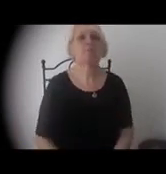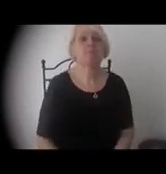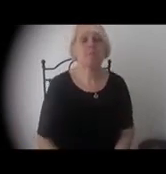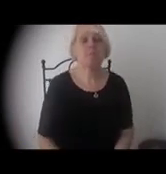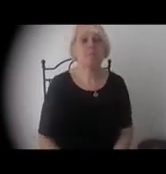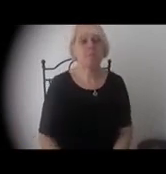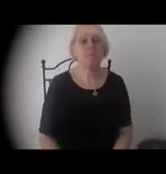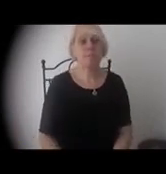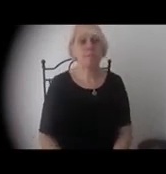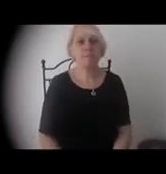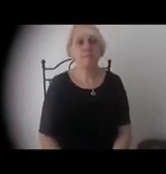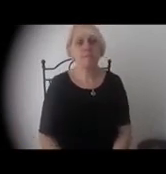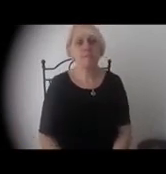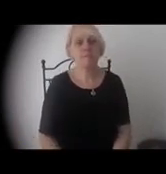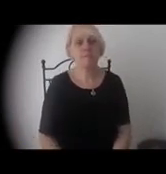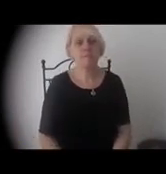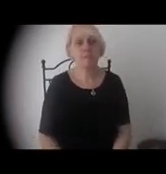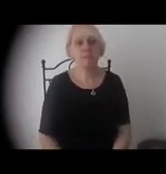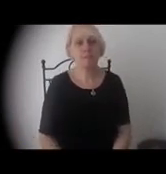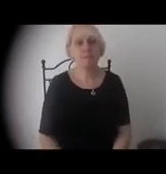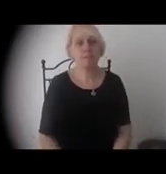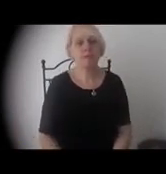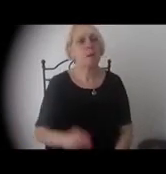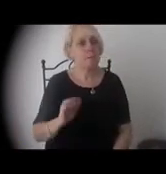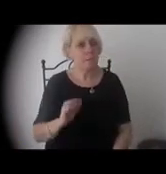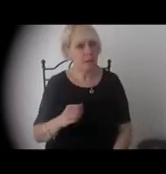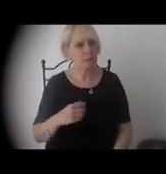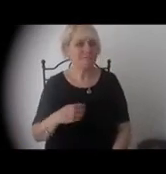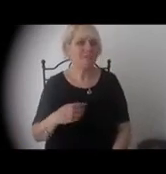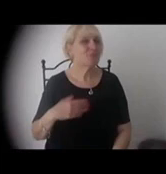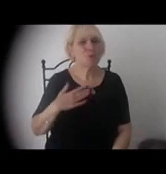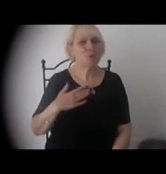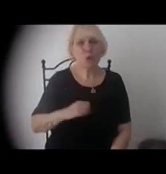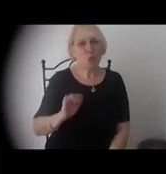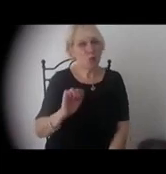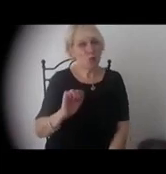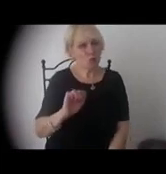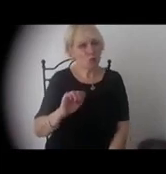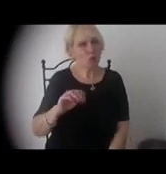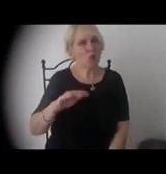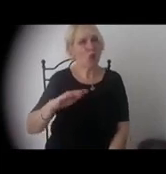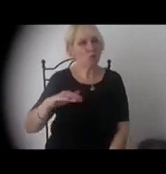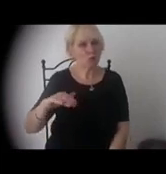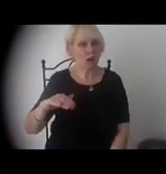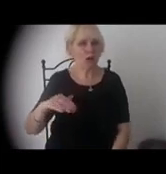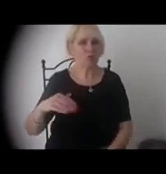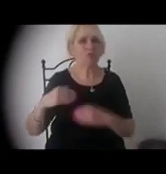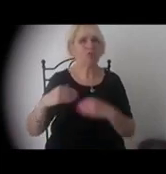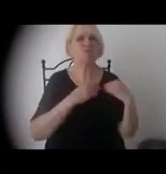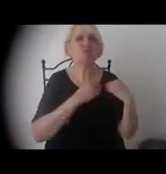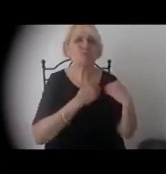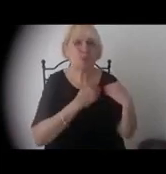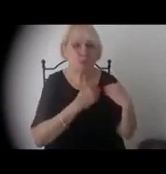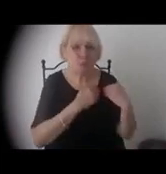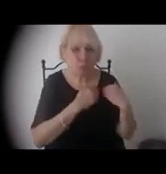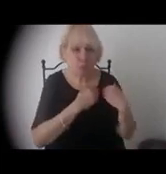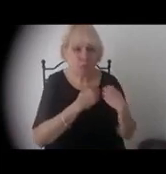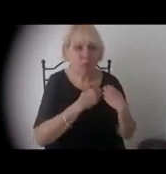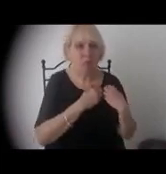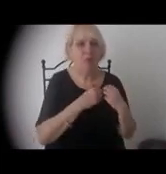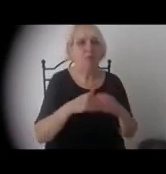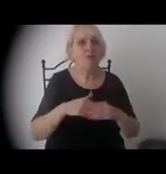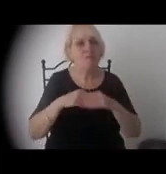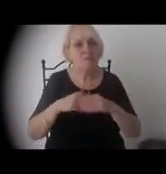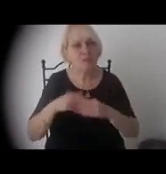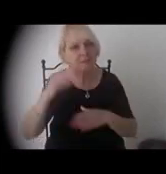same time, I suppose, as the parent, you want your child not to feel overly responsible for the mental health and well-being of their